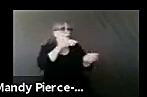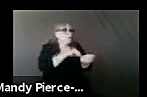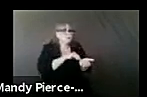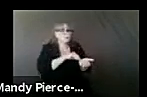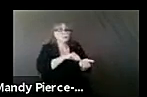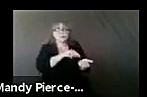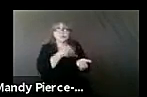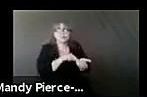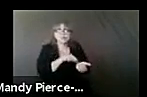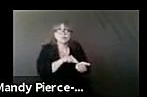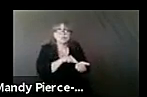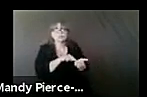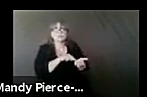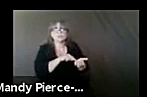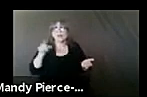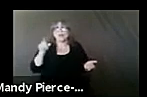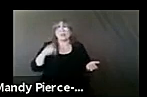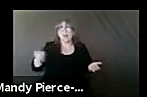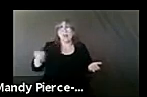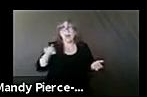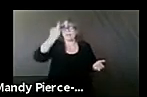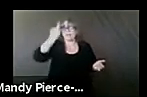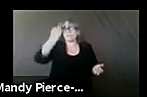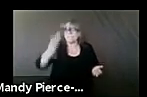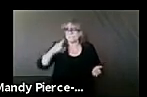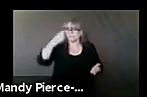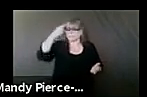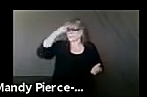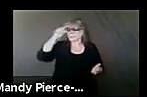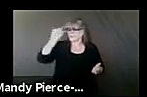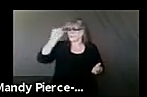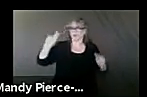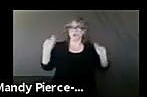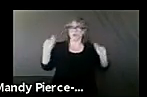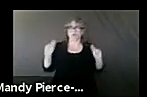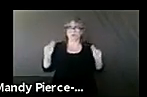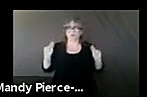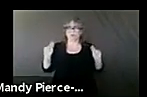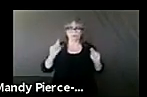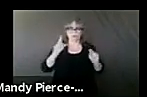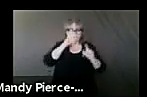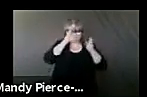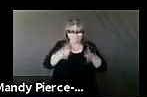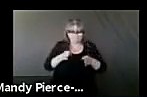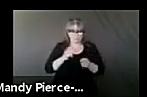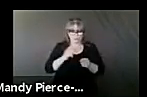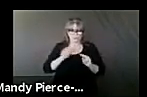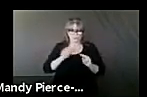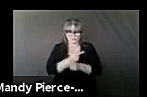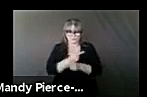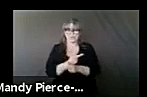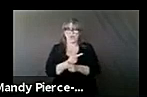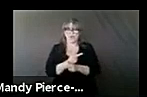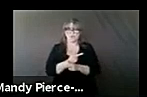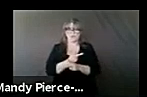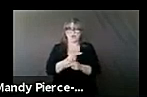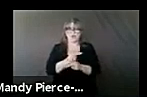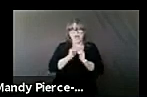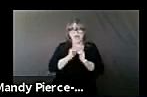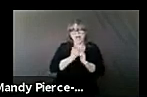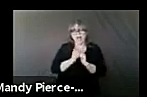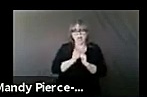separate from frontline care. How will they do this work? Well, we're proposing that there are 4